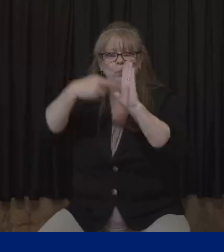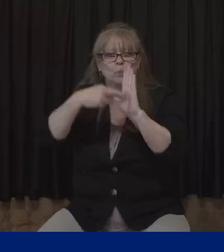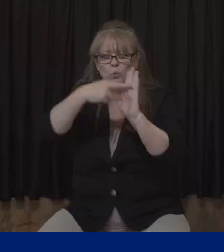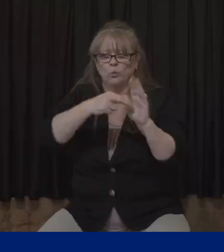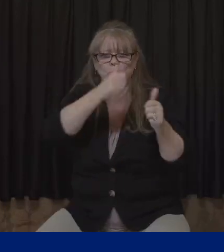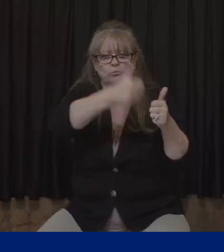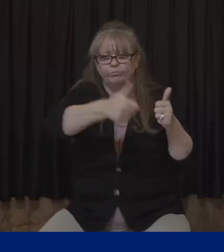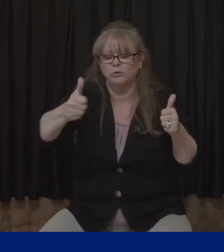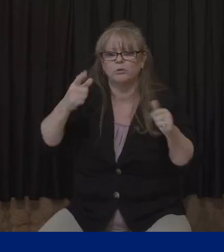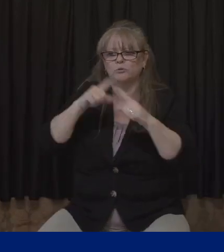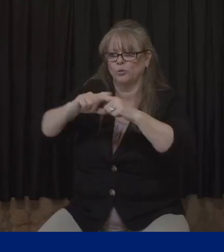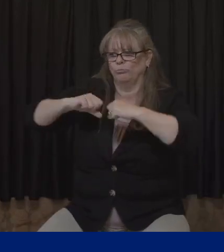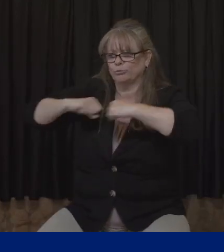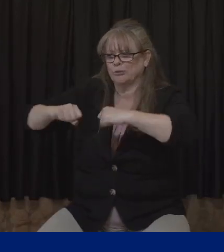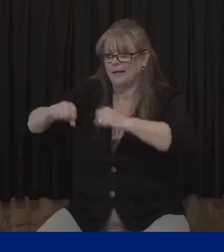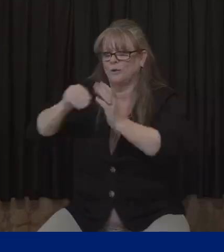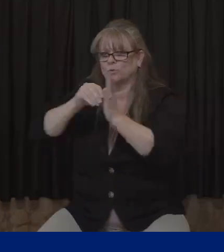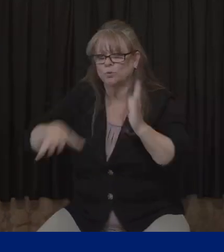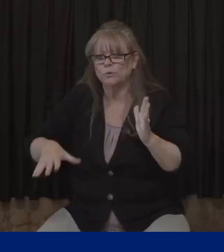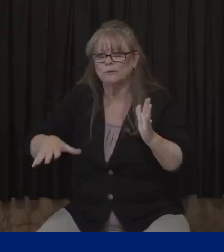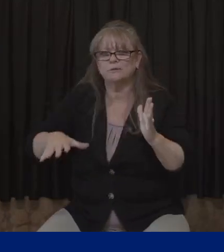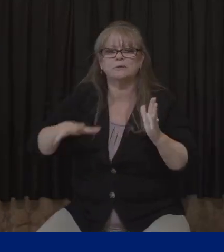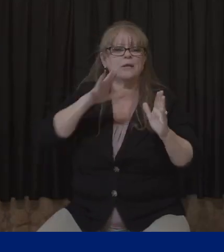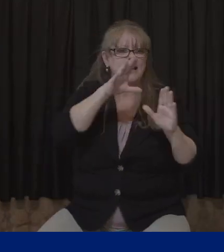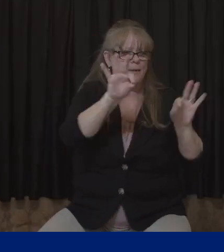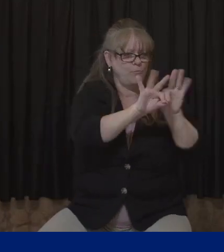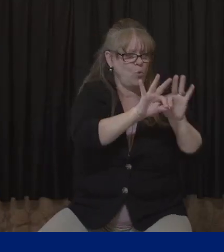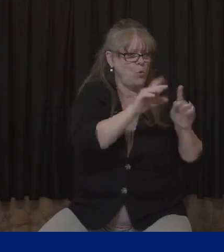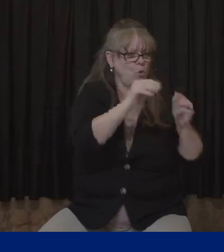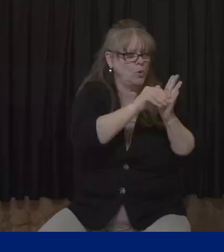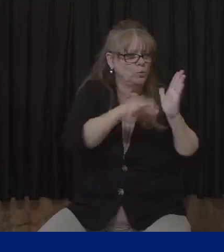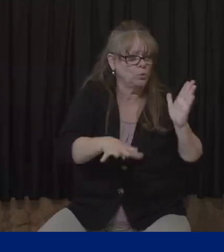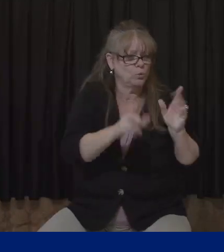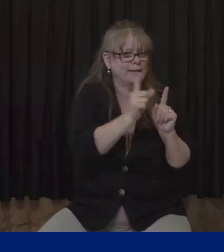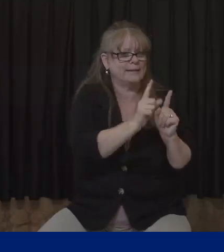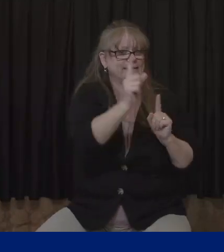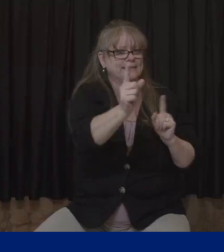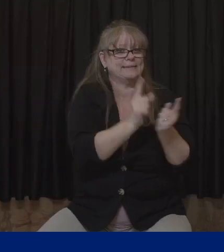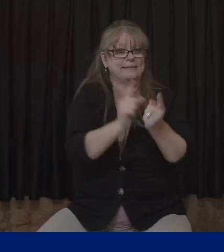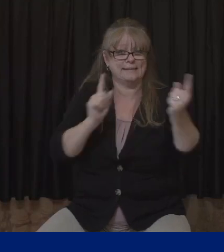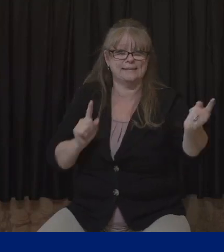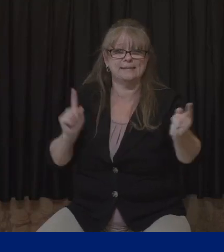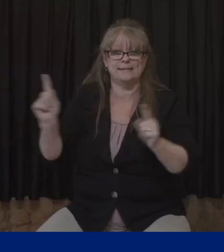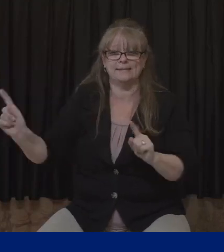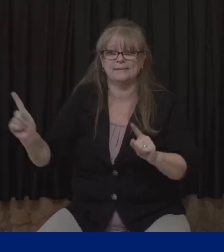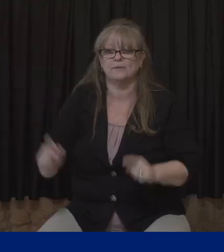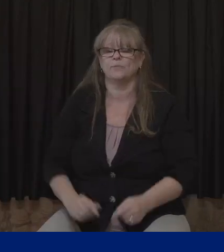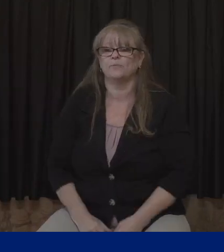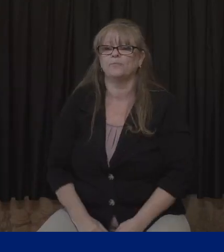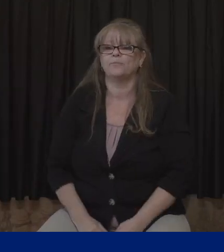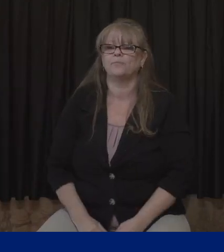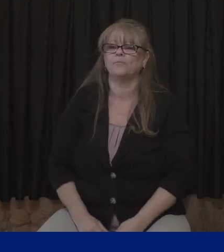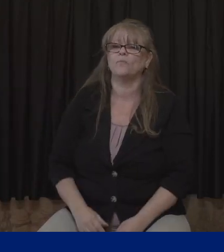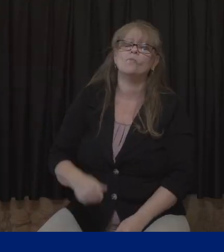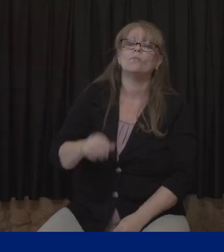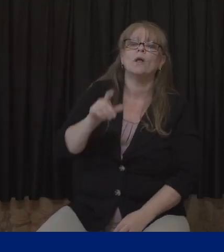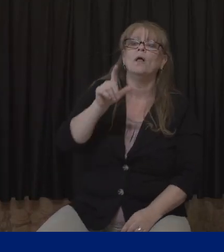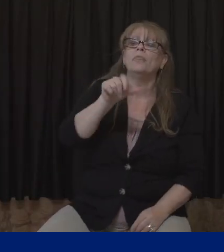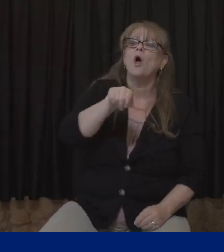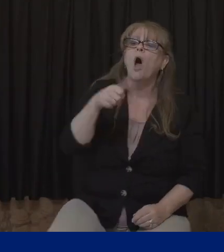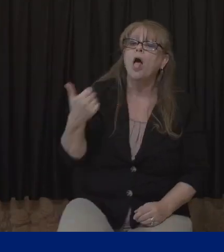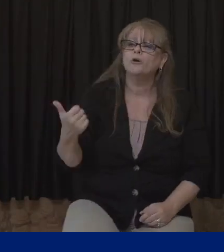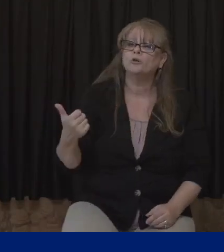semester. And another crucial component that we are really upping the bar on during this safer at home period